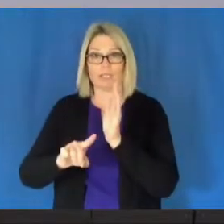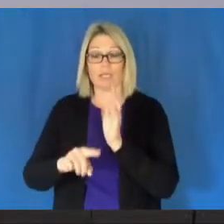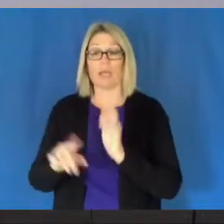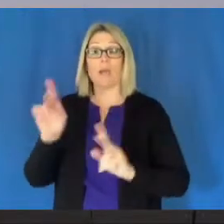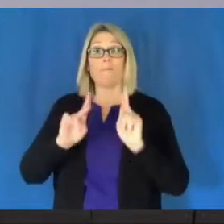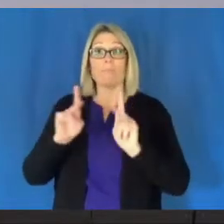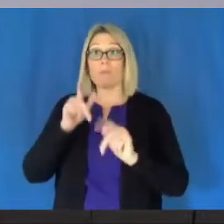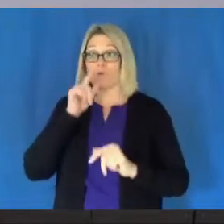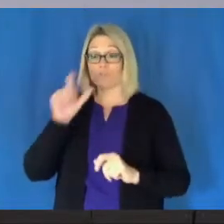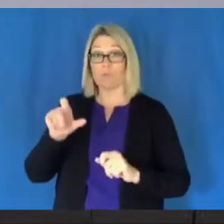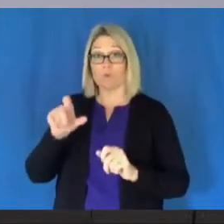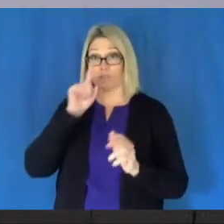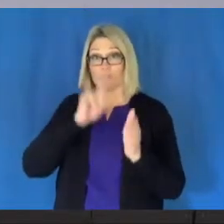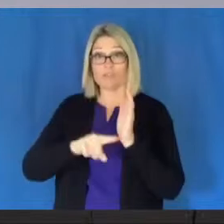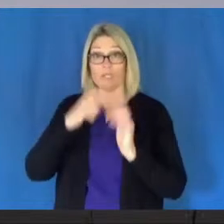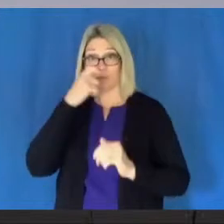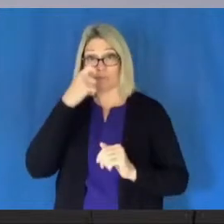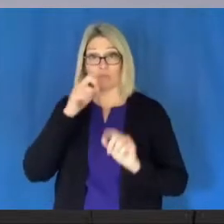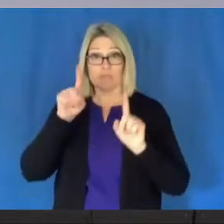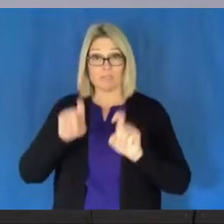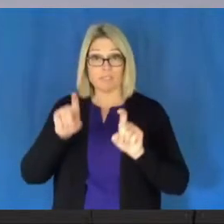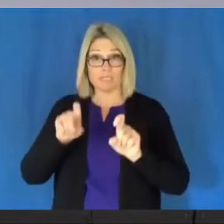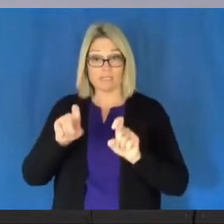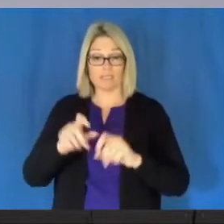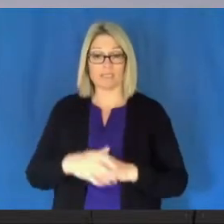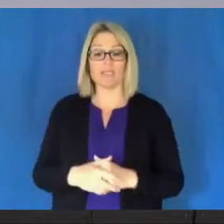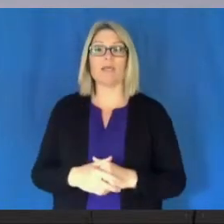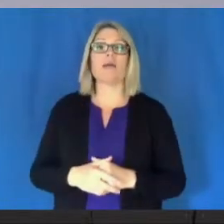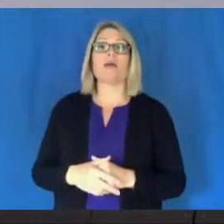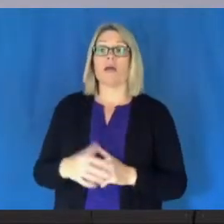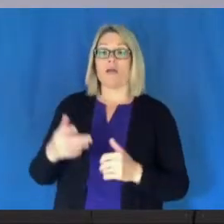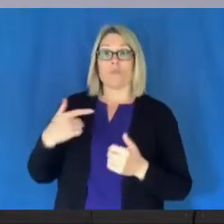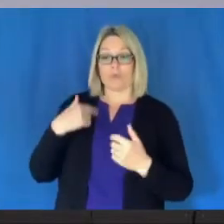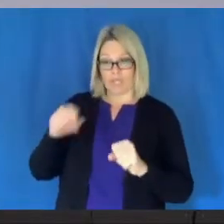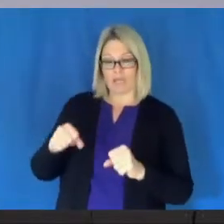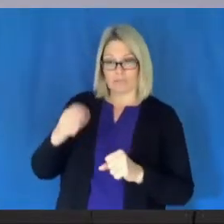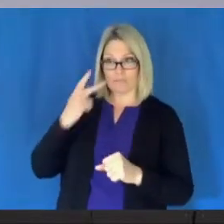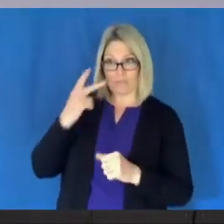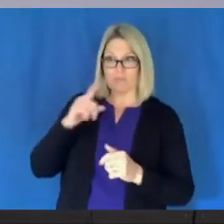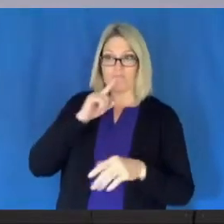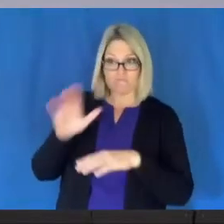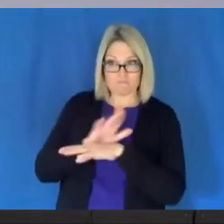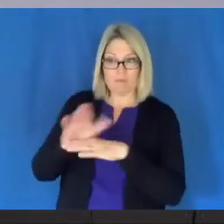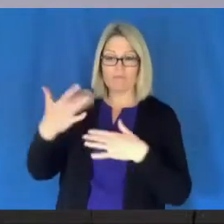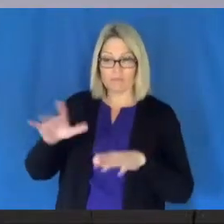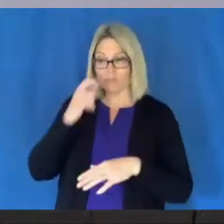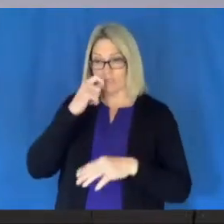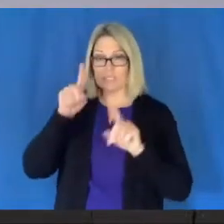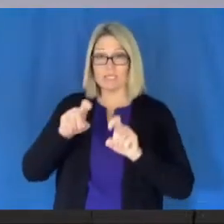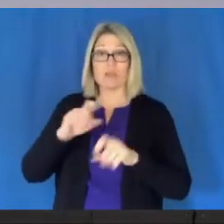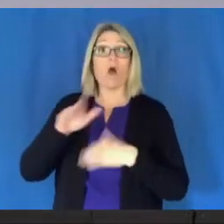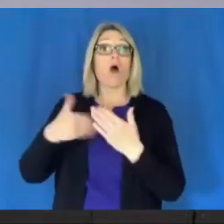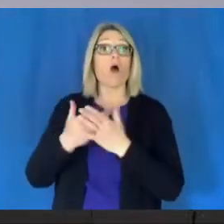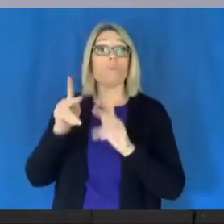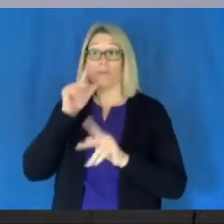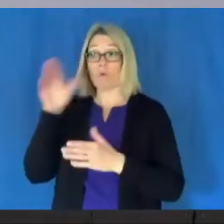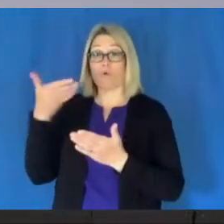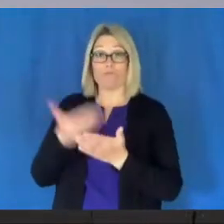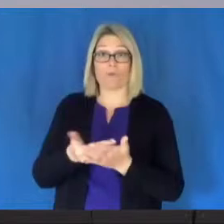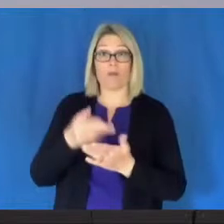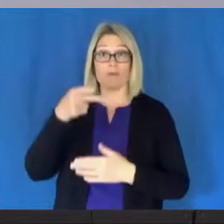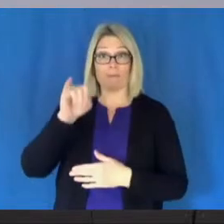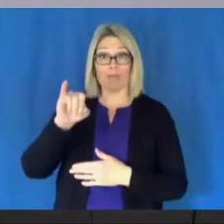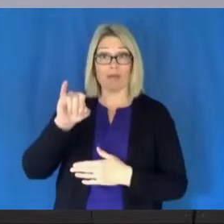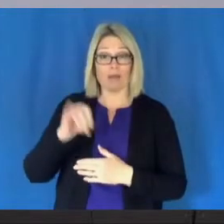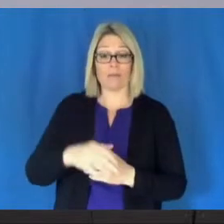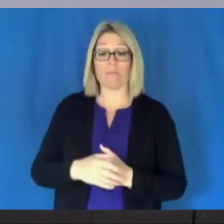supposed to be tested, we can determine if people have been tested. Almost everyone coming into PEI, whether